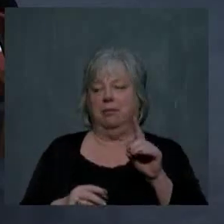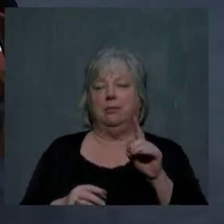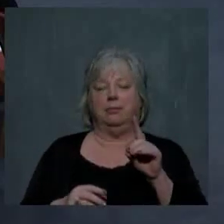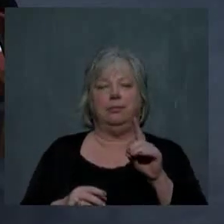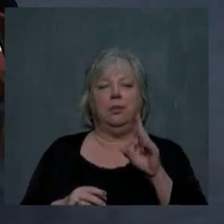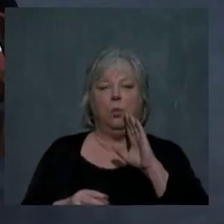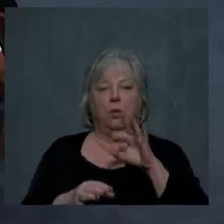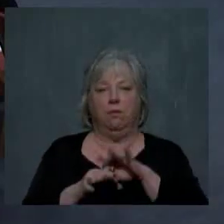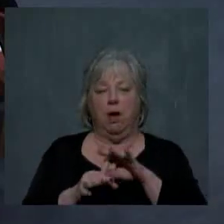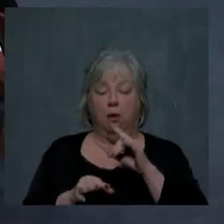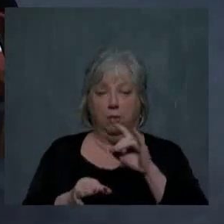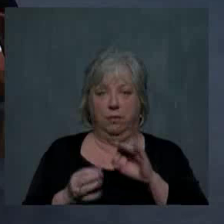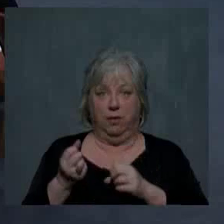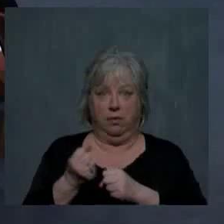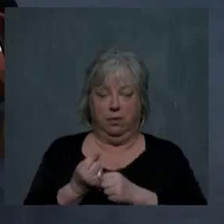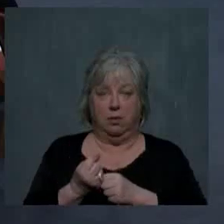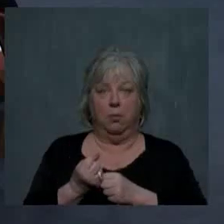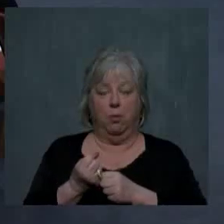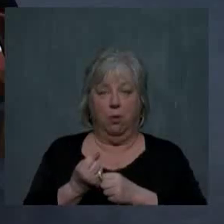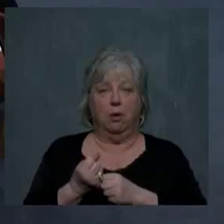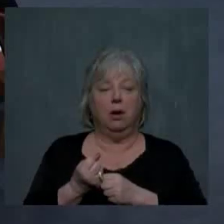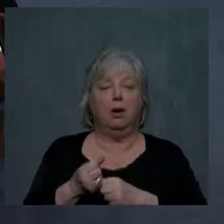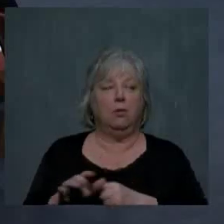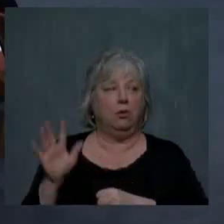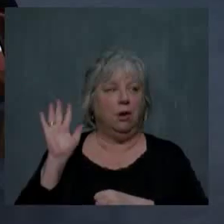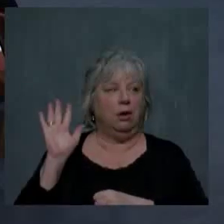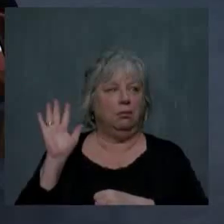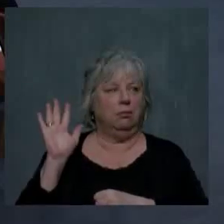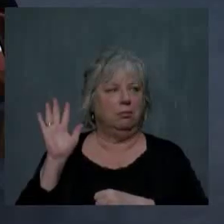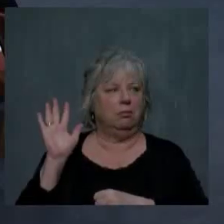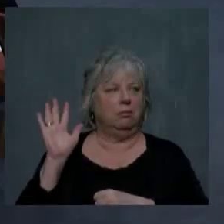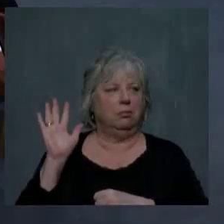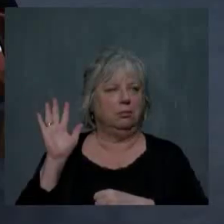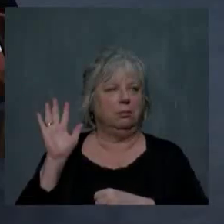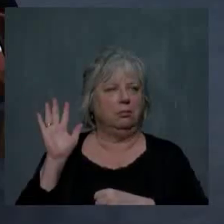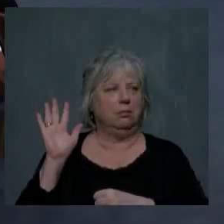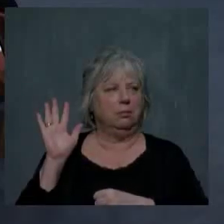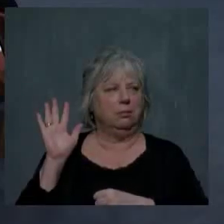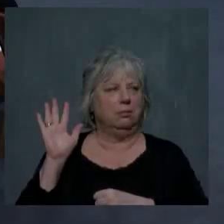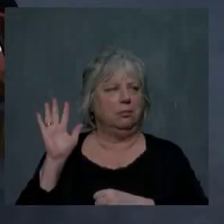that approve, raise your right hand or raise your hand.